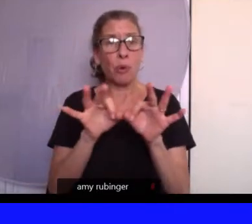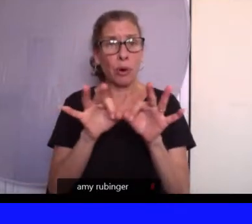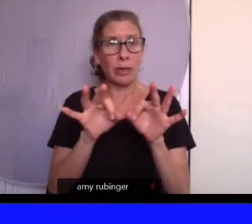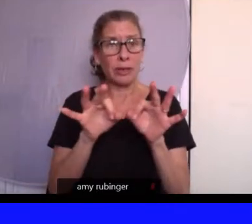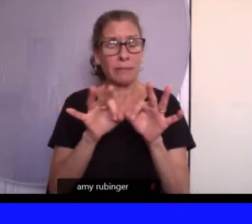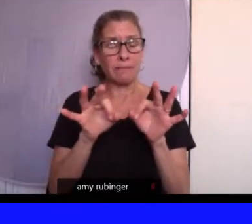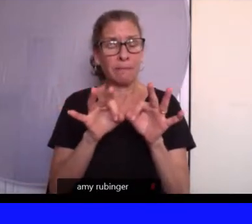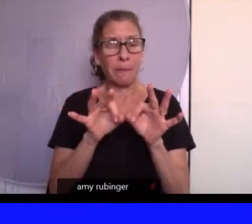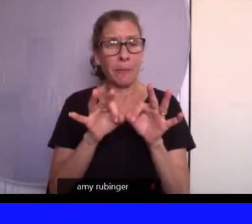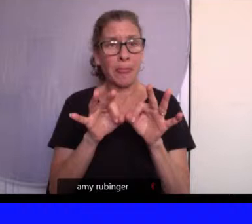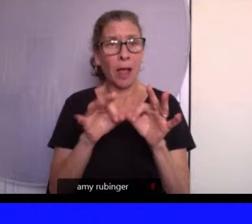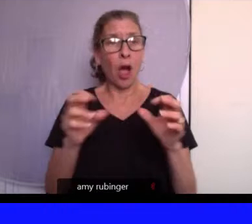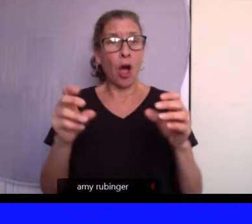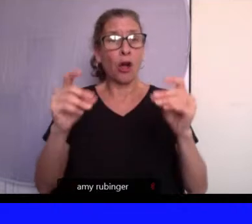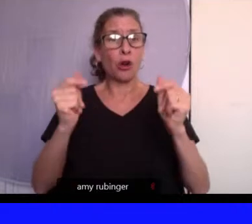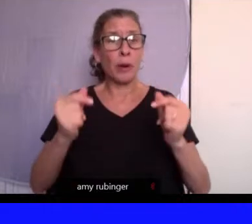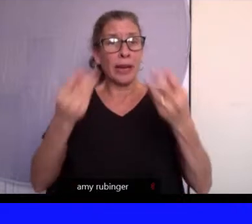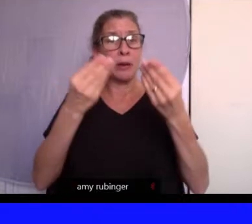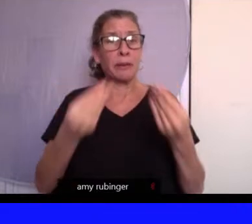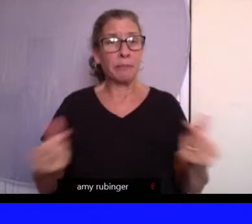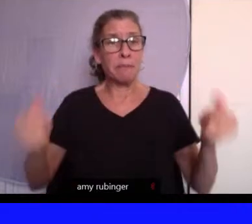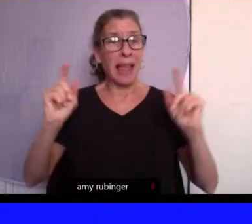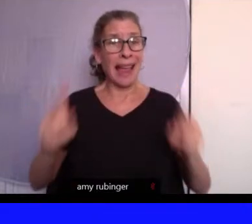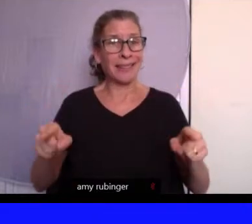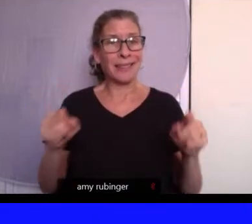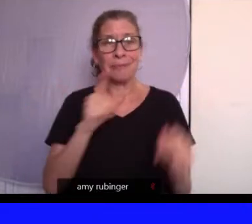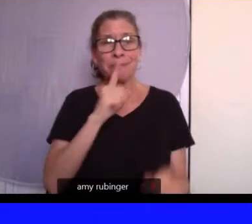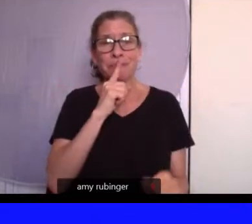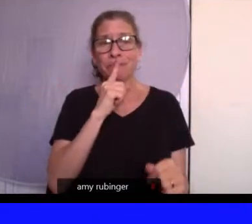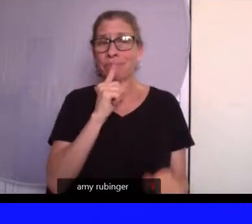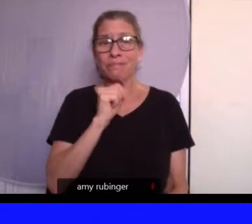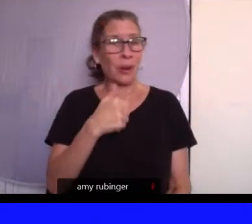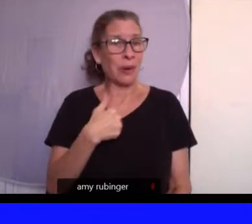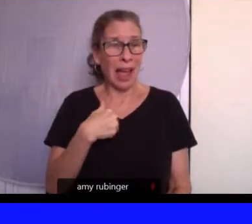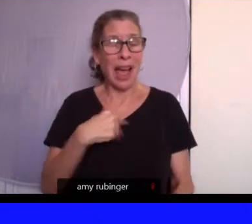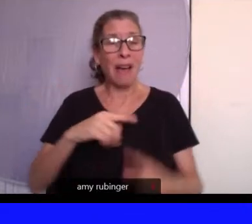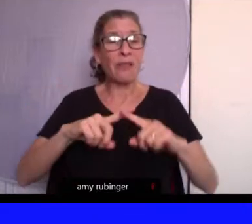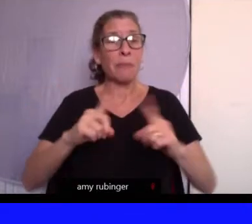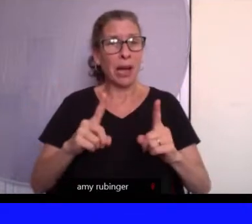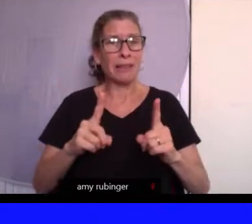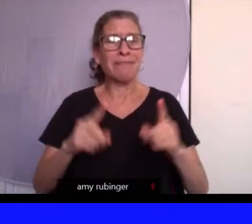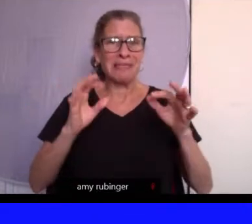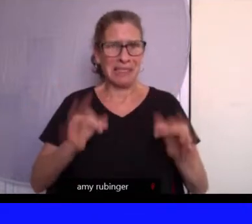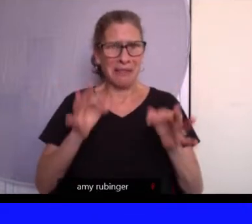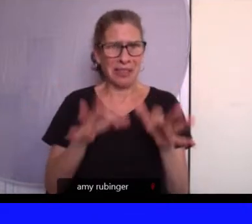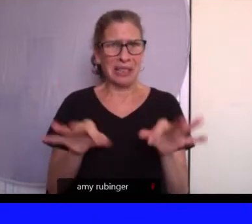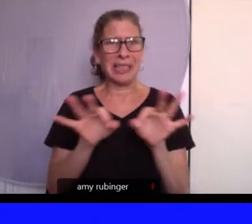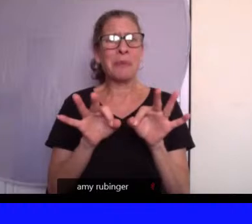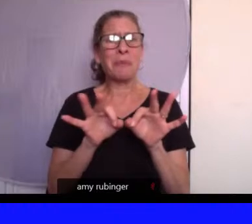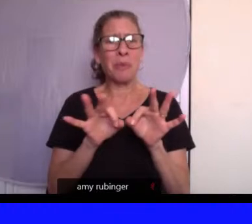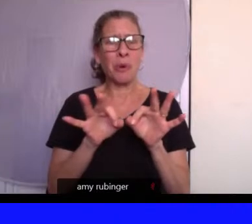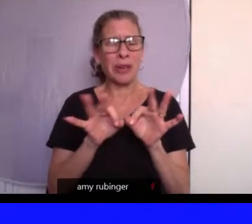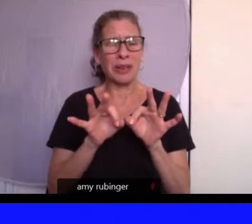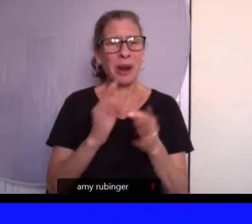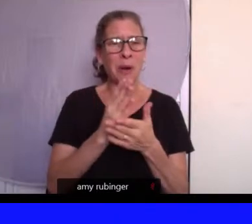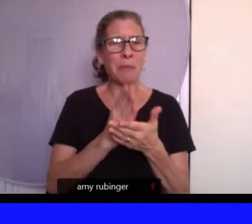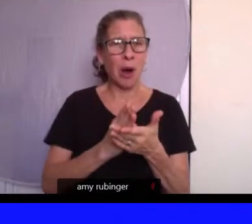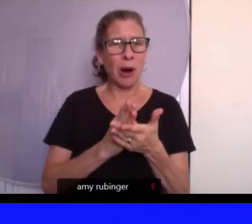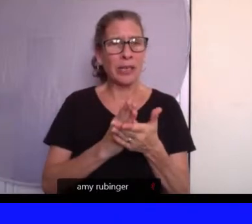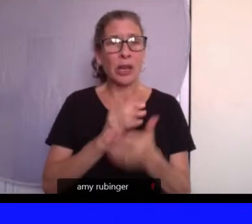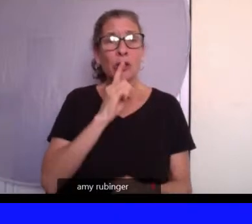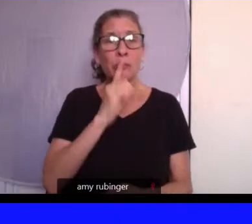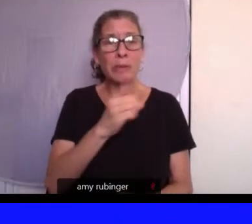Thank you for that. And last quick question, Matt, with respect to the community health workers, they came mainly from test and